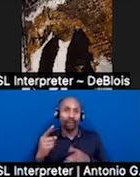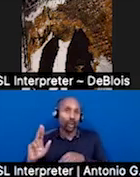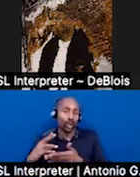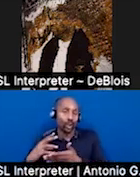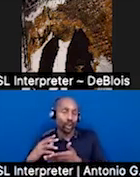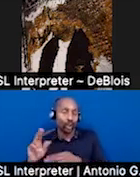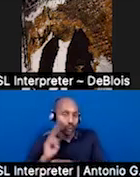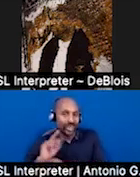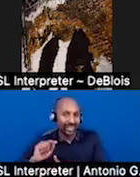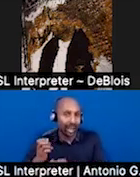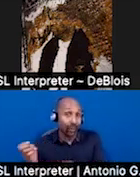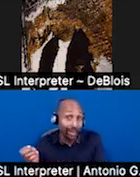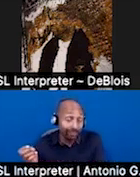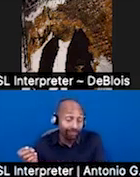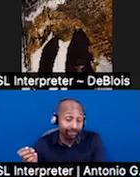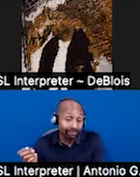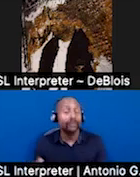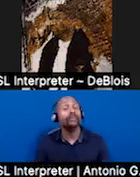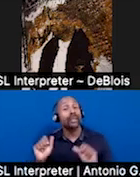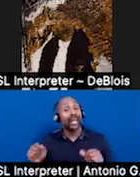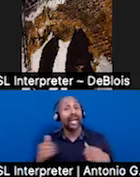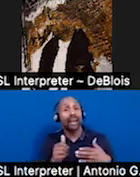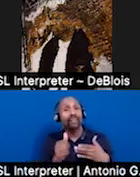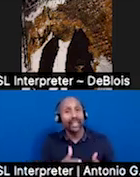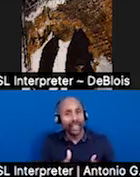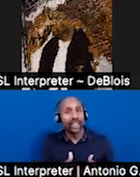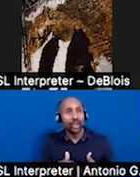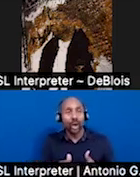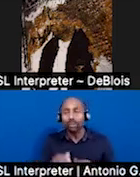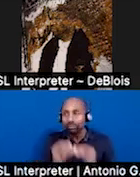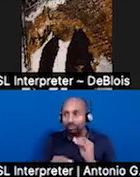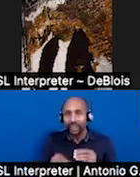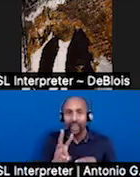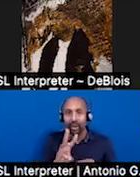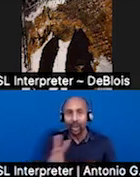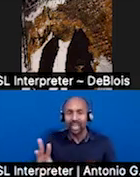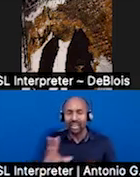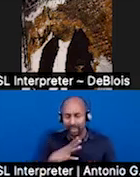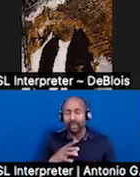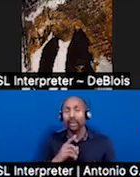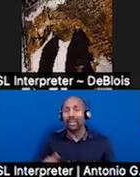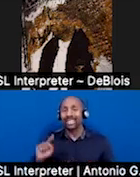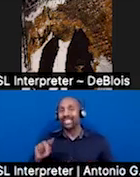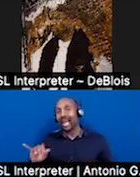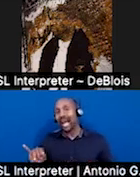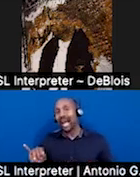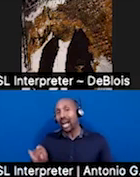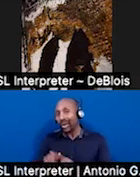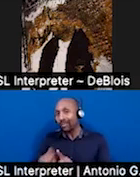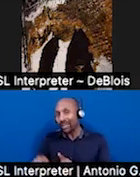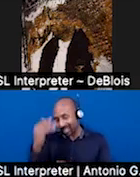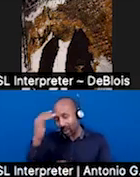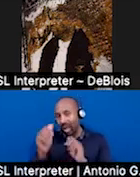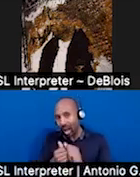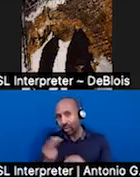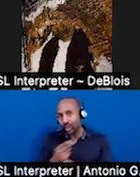picking the websites, it's also the TBIs knowing how to use